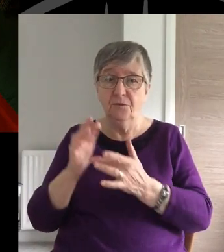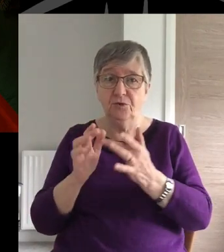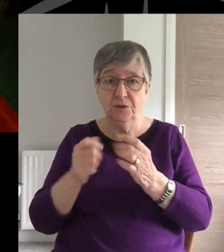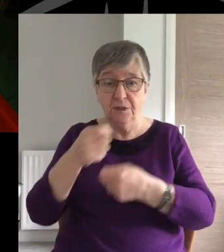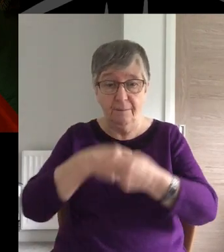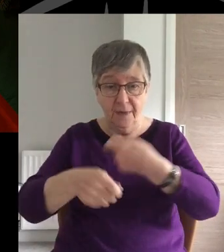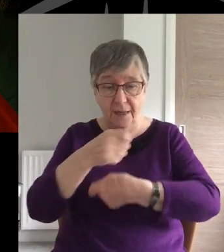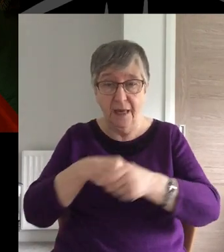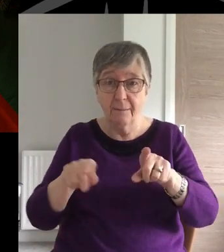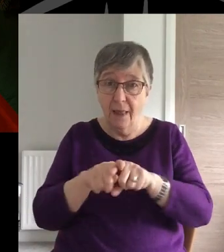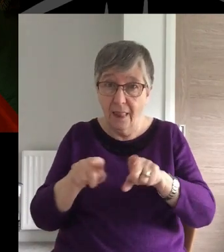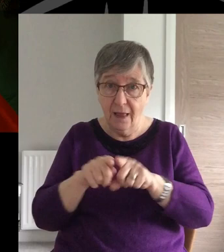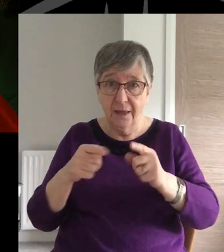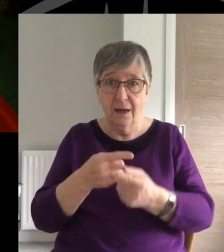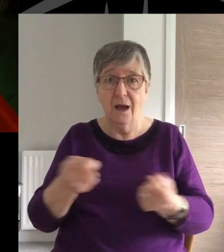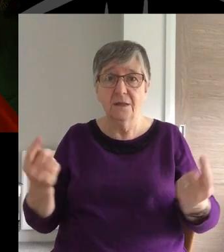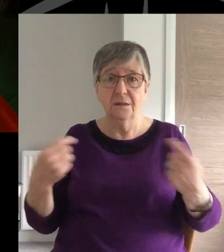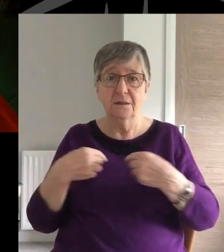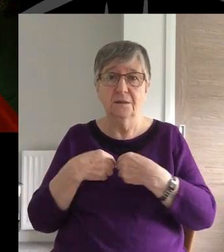He became like us